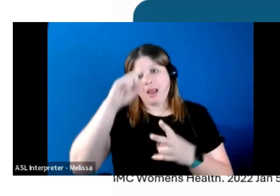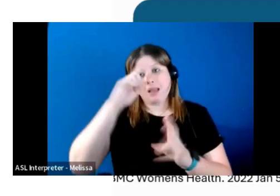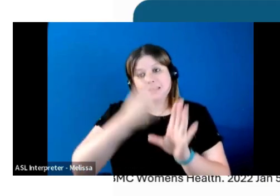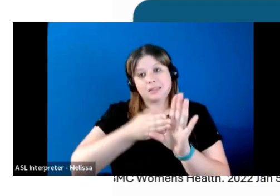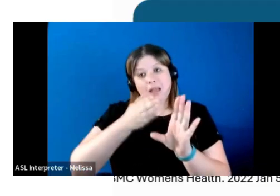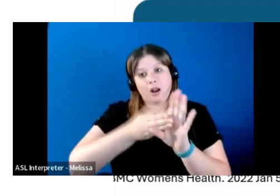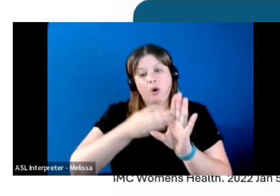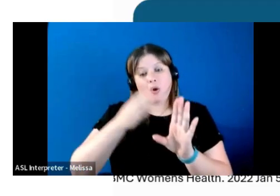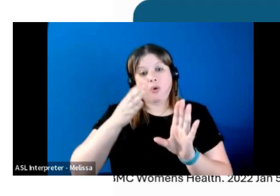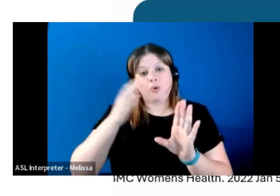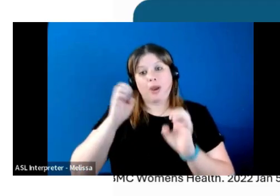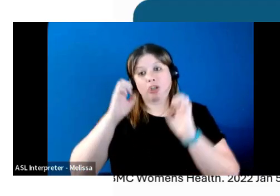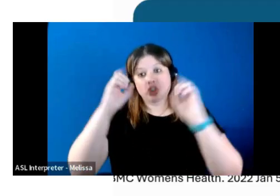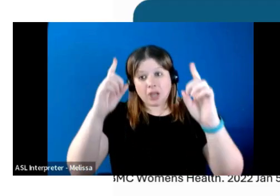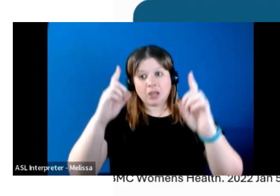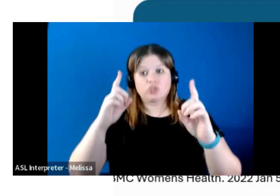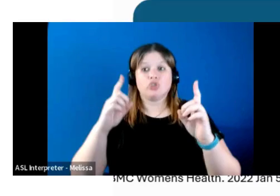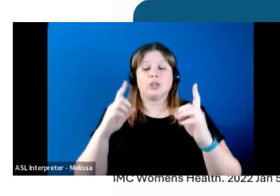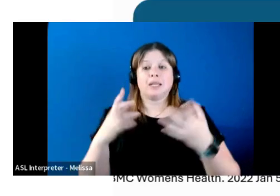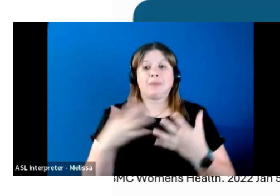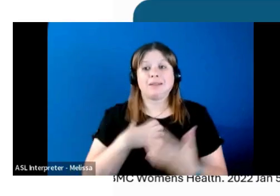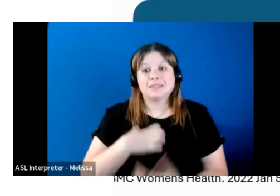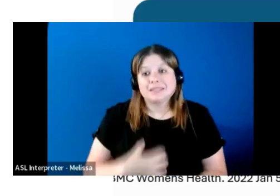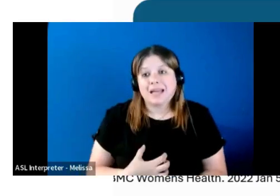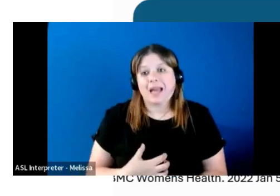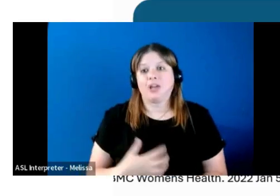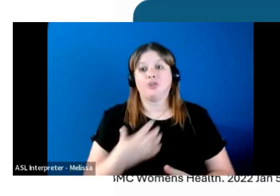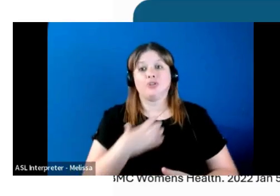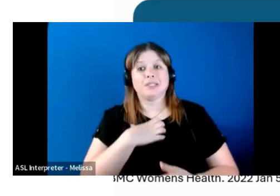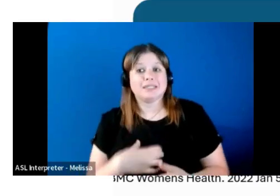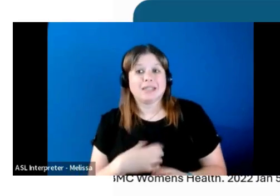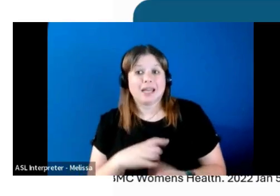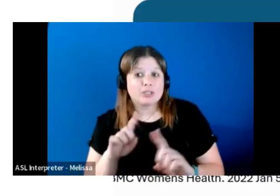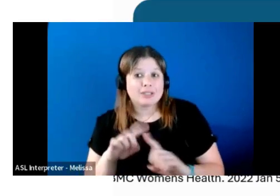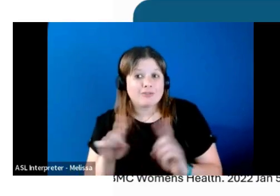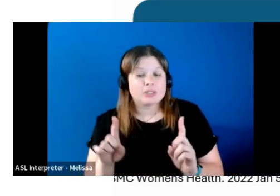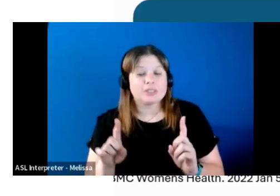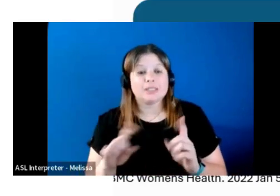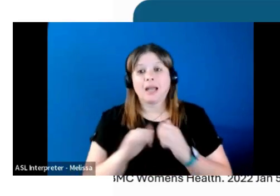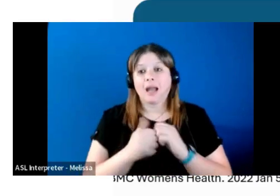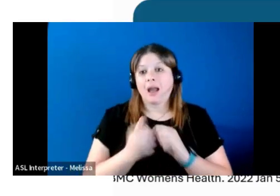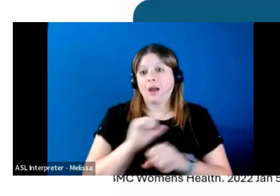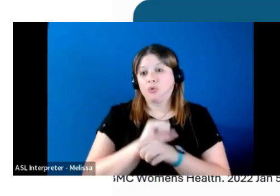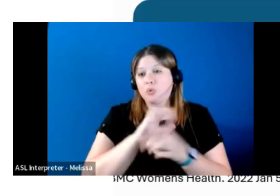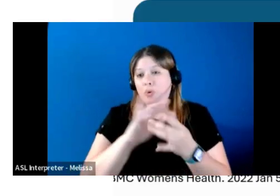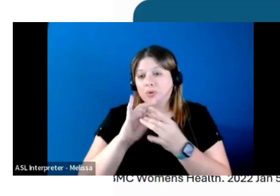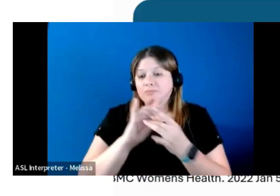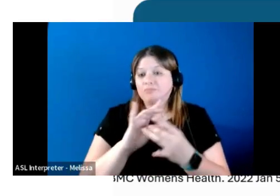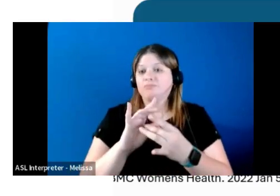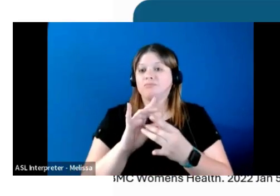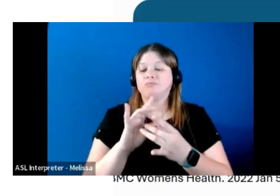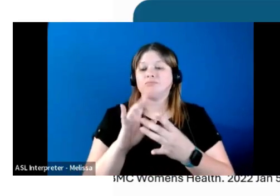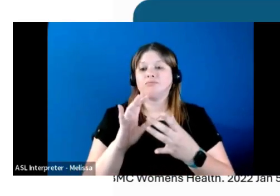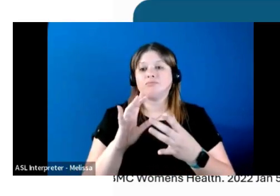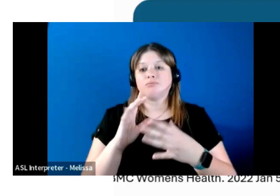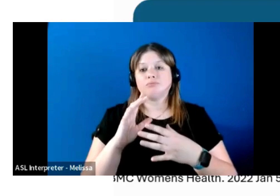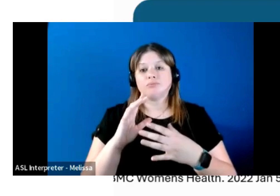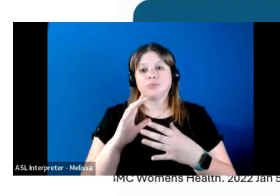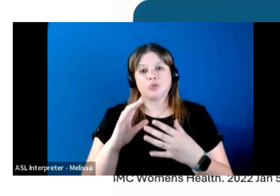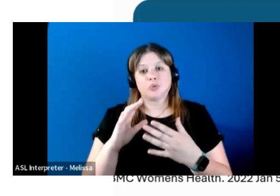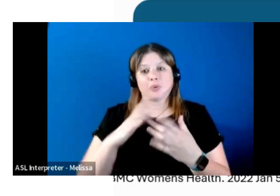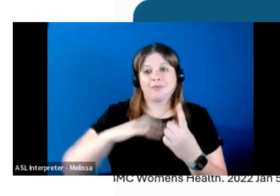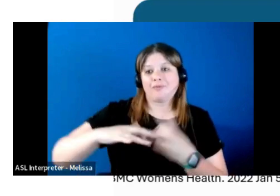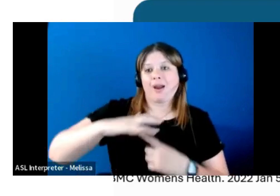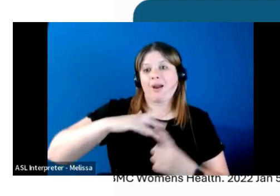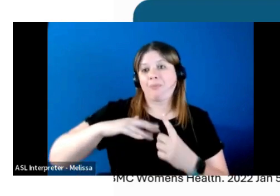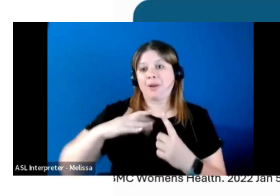about desire and desire differences, ways to work on collaborating around making an environment